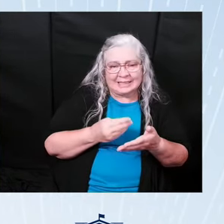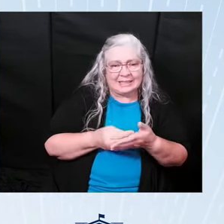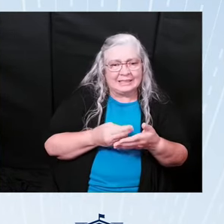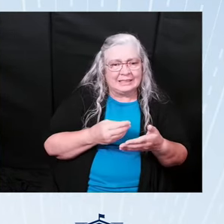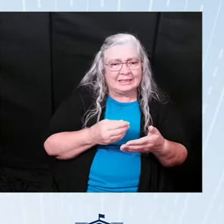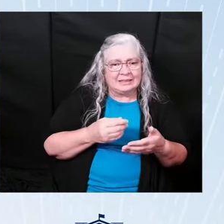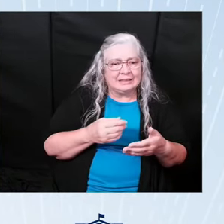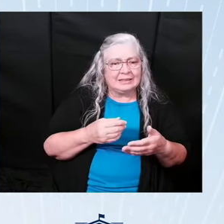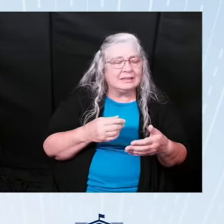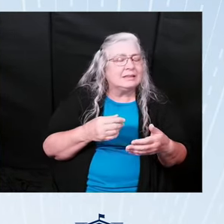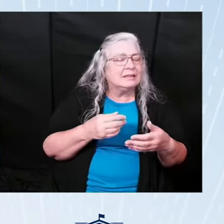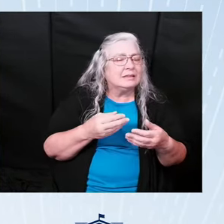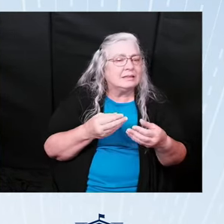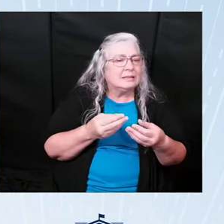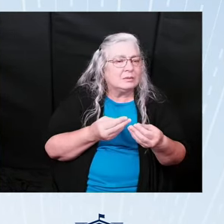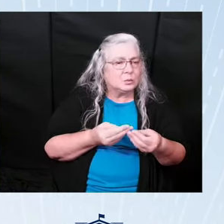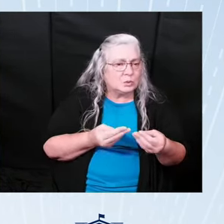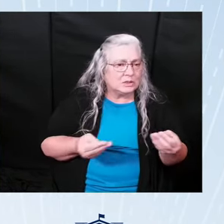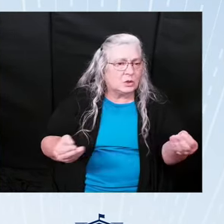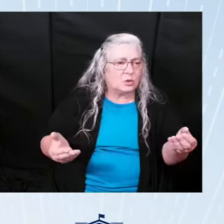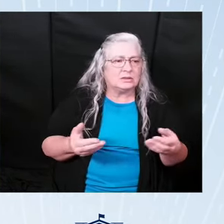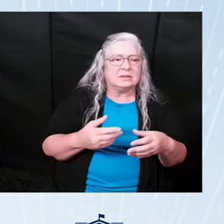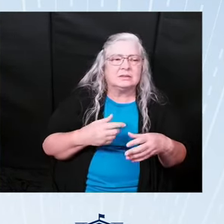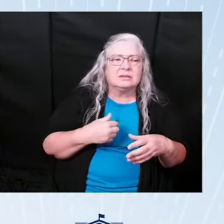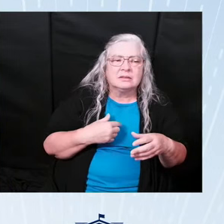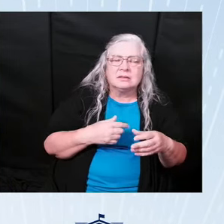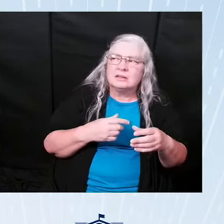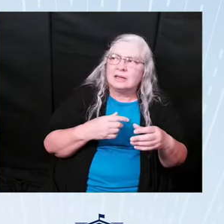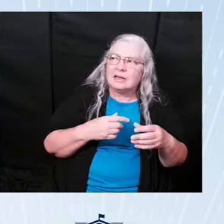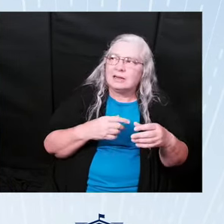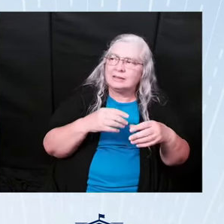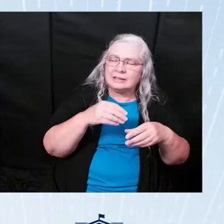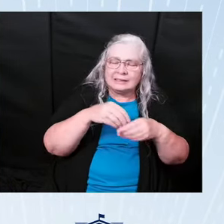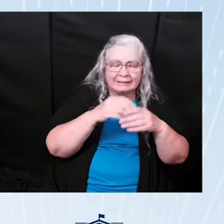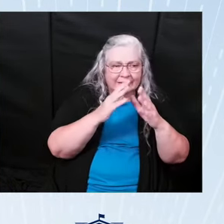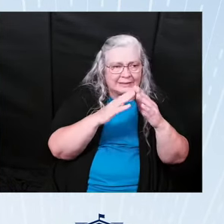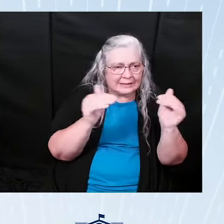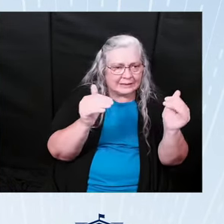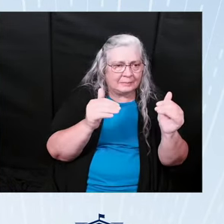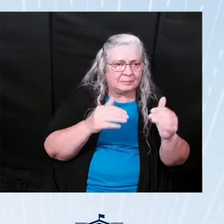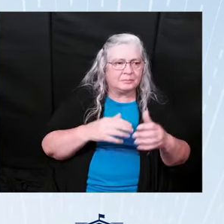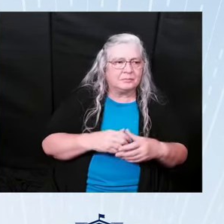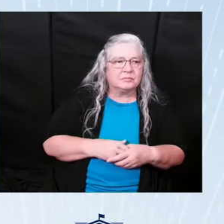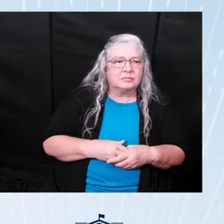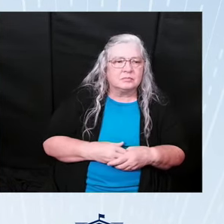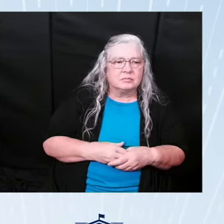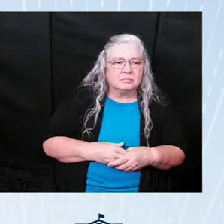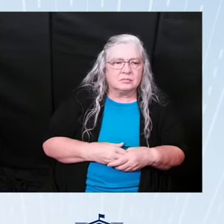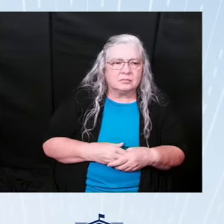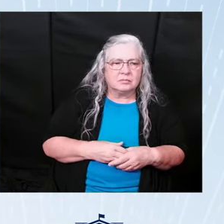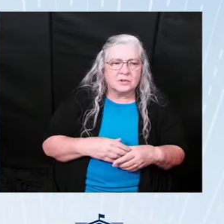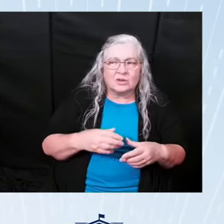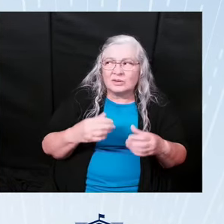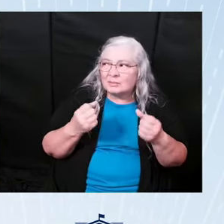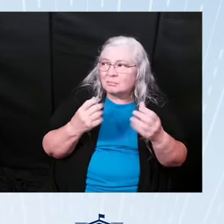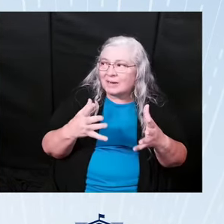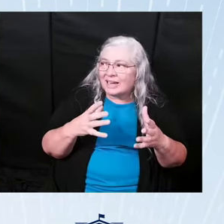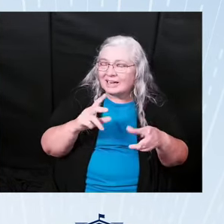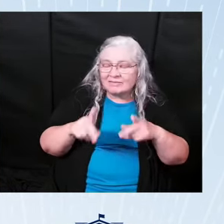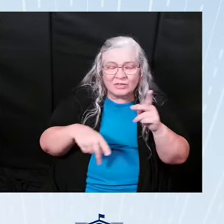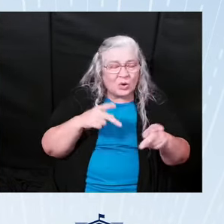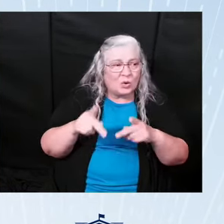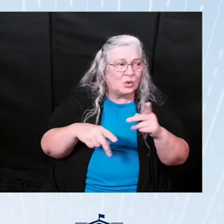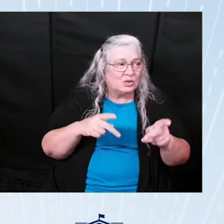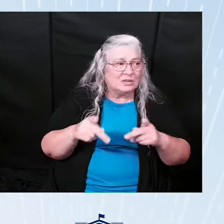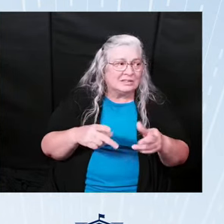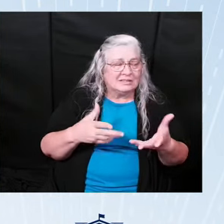though, even as it is a challenge for folks to access resources, that we're, again, doing what we can with what we have and